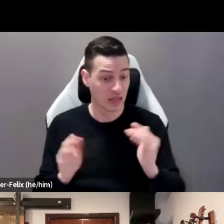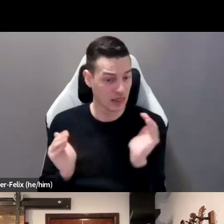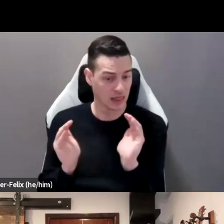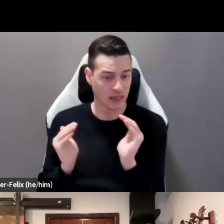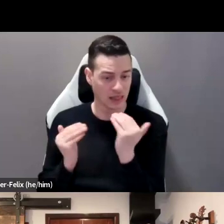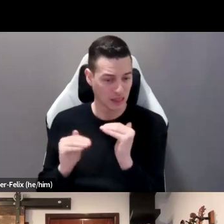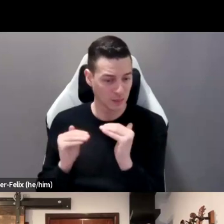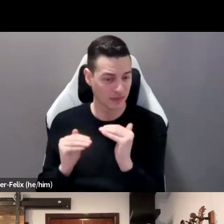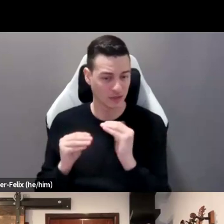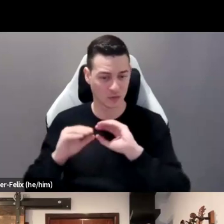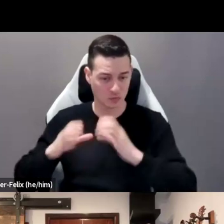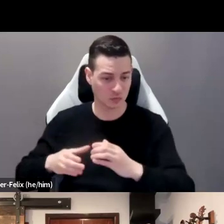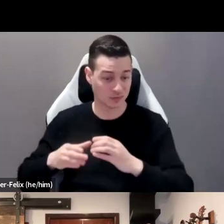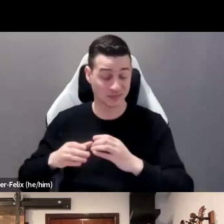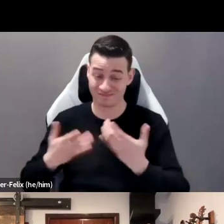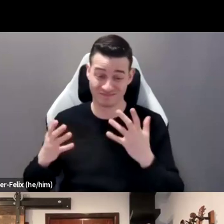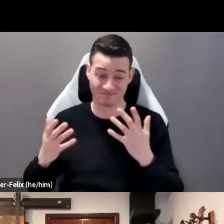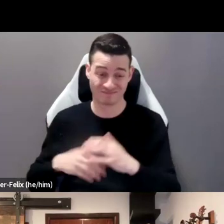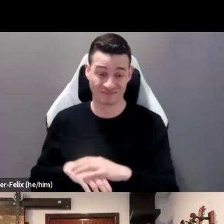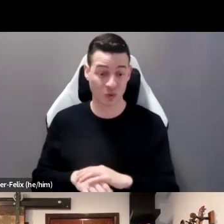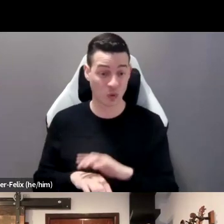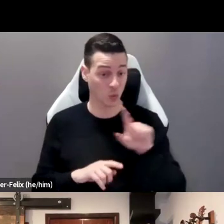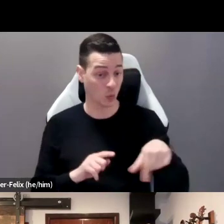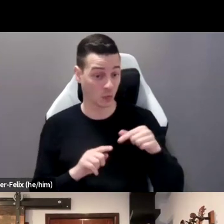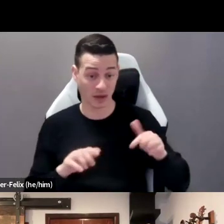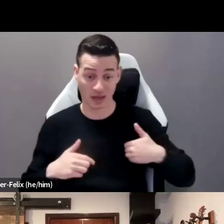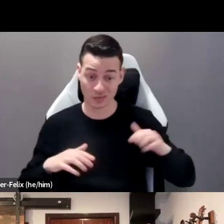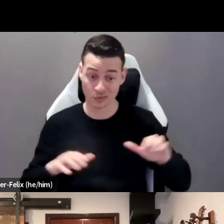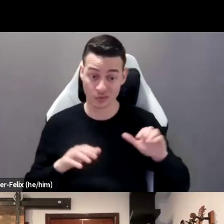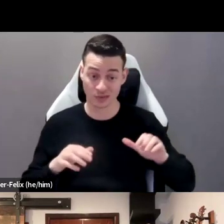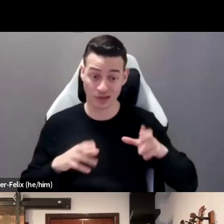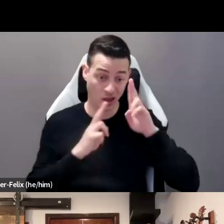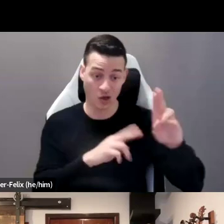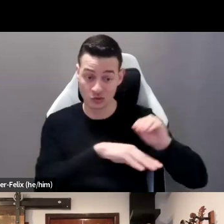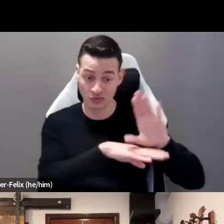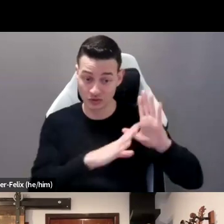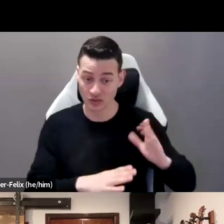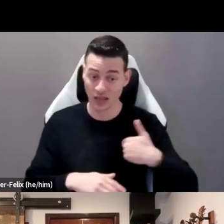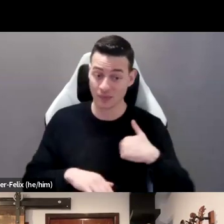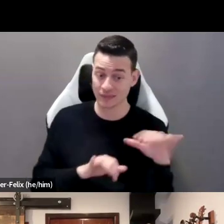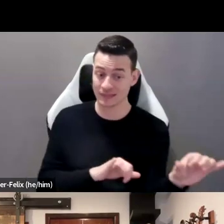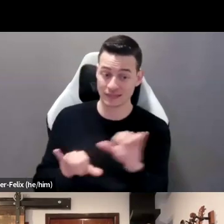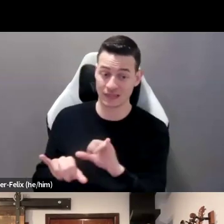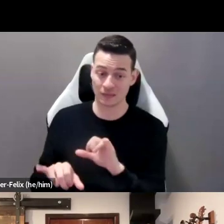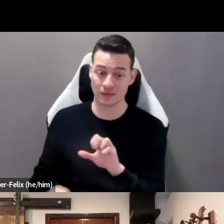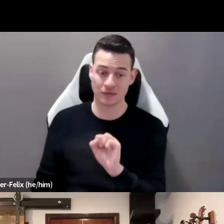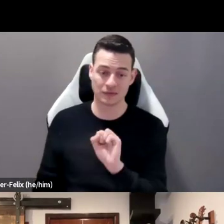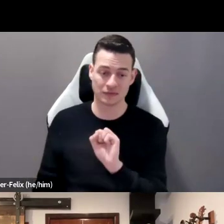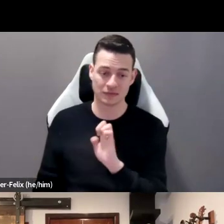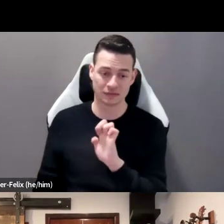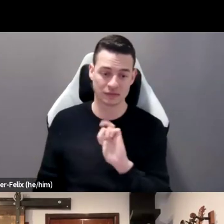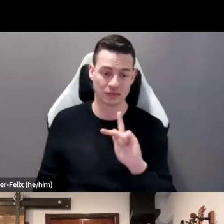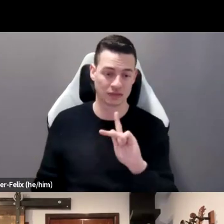people that when I was an honors advisor, I was doing the same work as a SEEK counselor for different overlapping populations. Like, these are